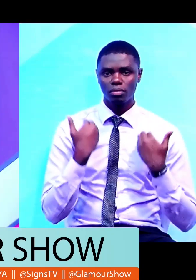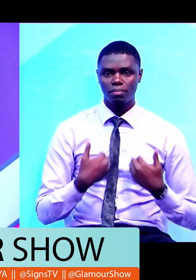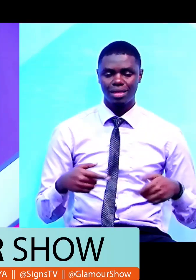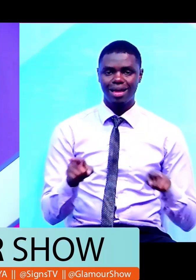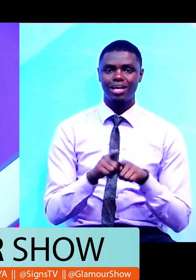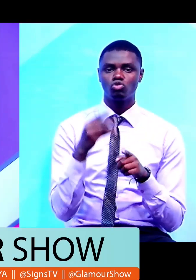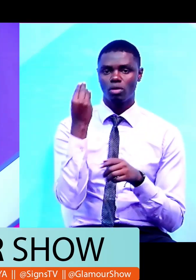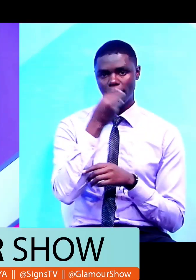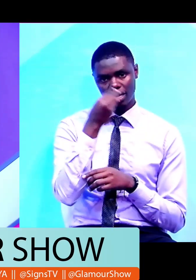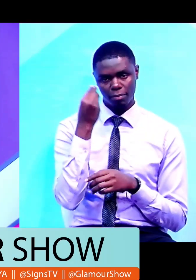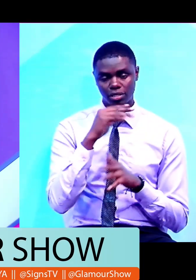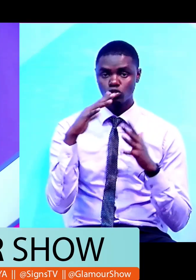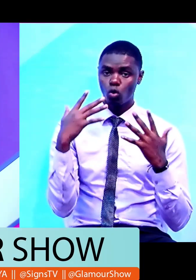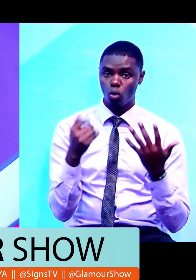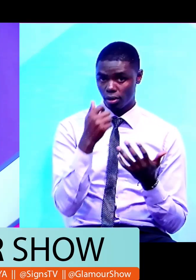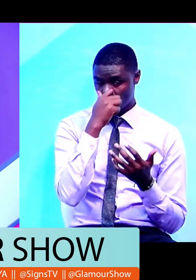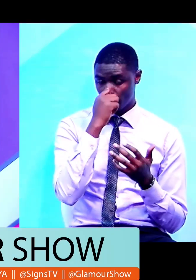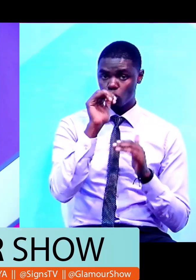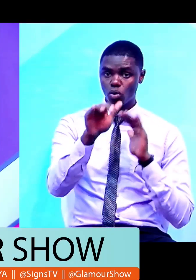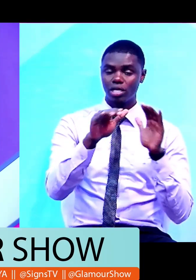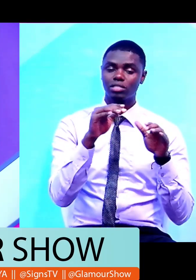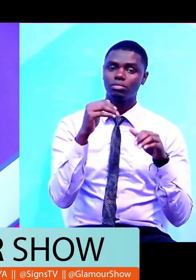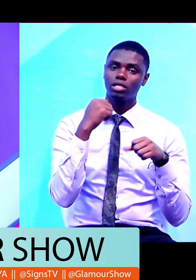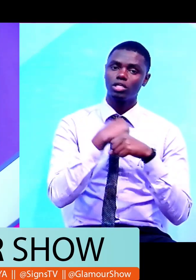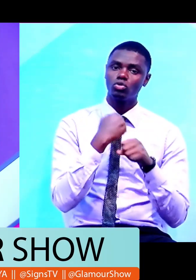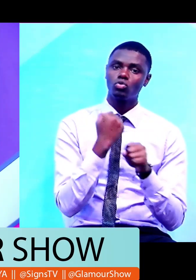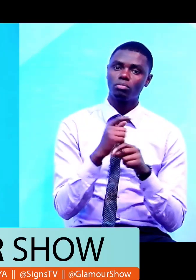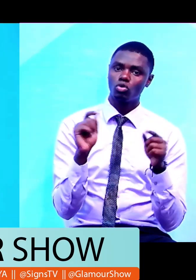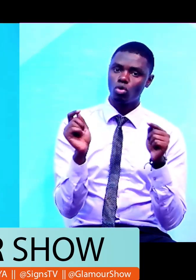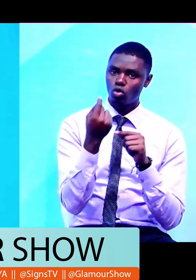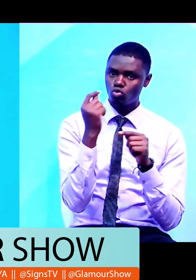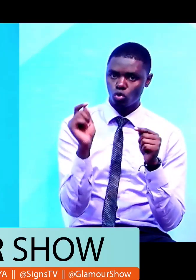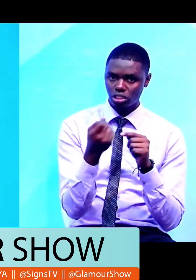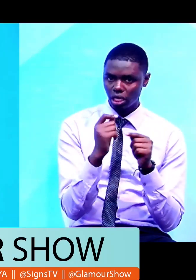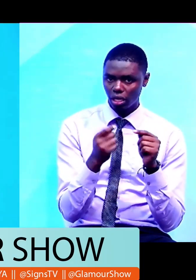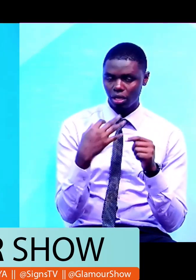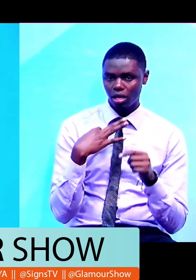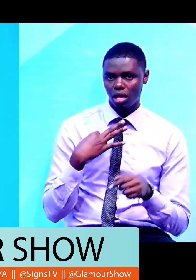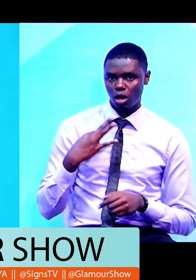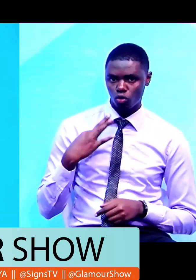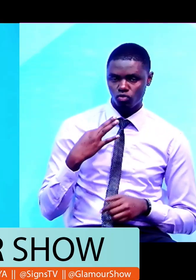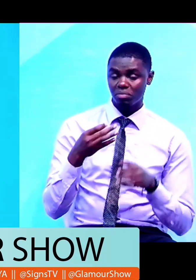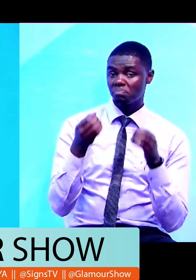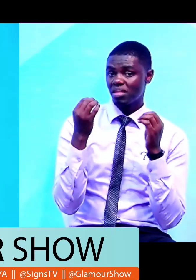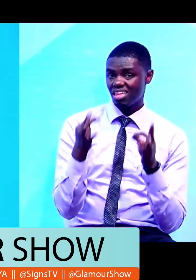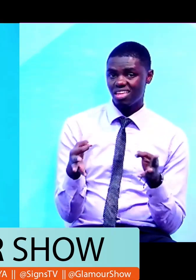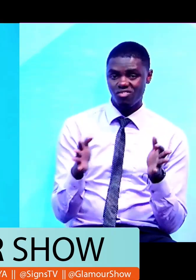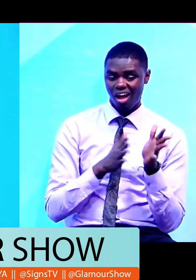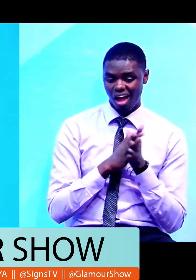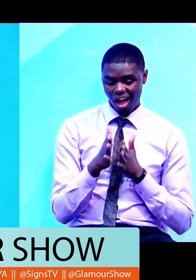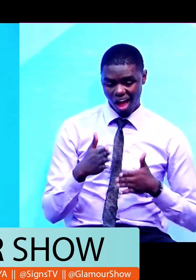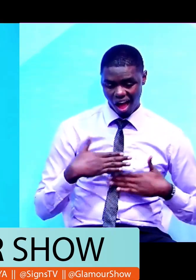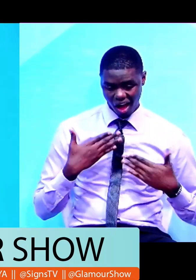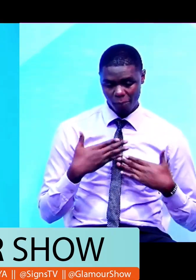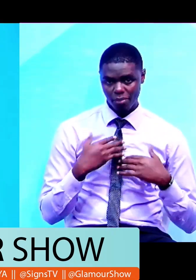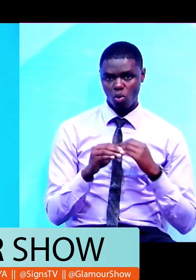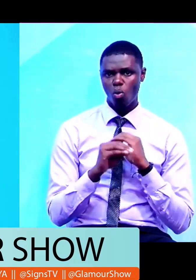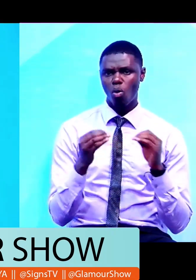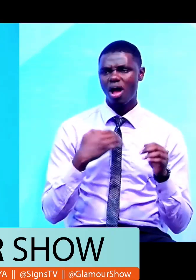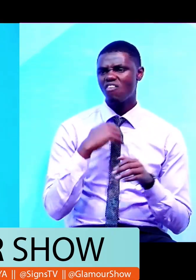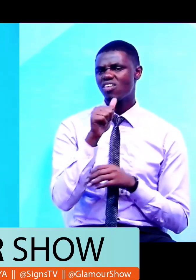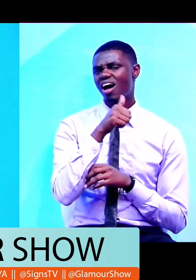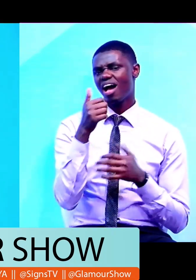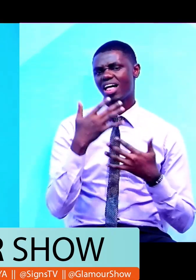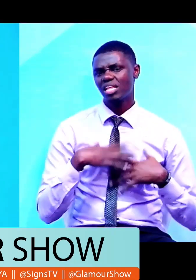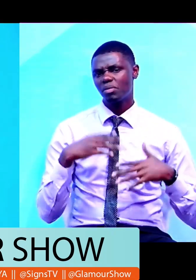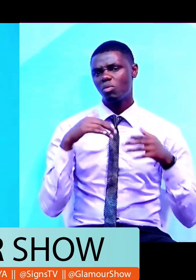artist, or you asked me to make your crochet outfits. So if you are not impressed with that, there are other people out